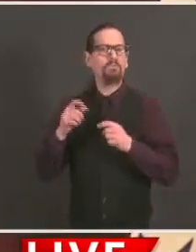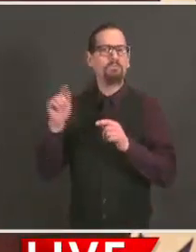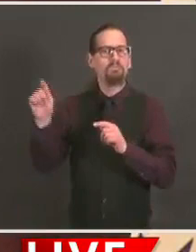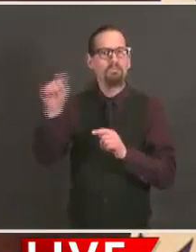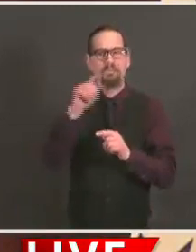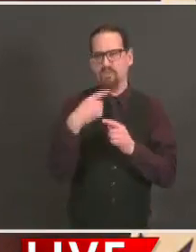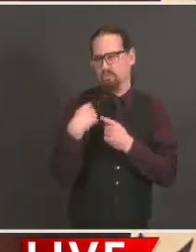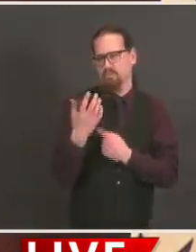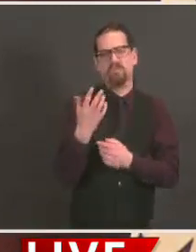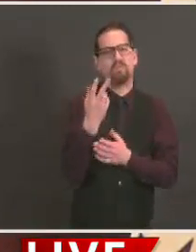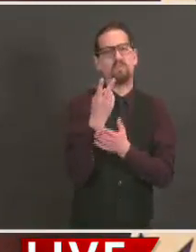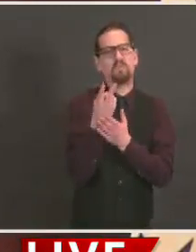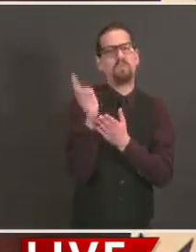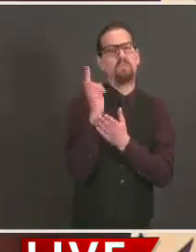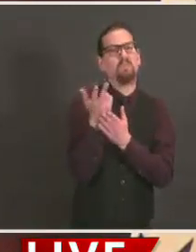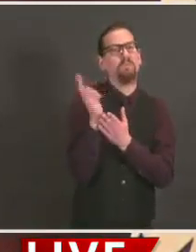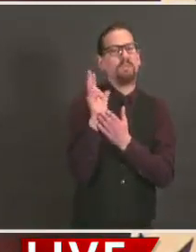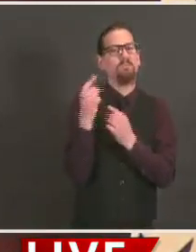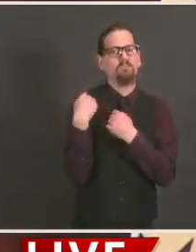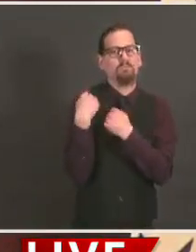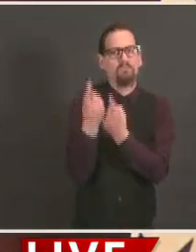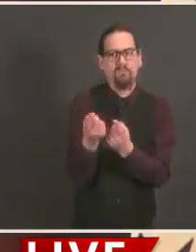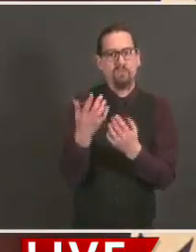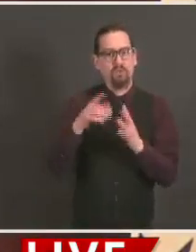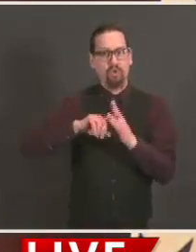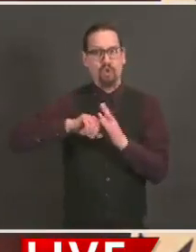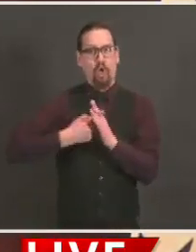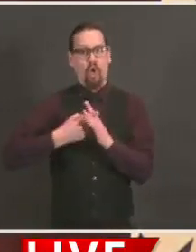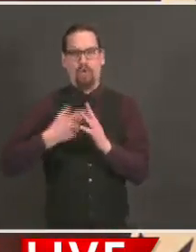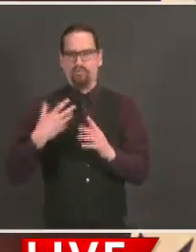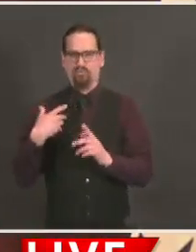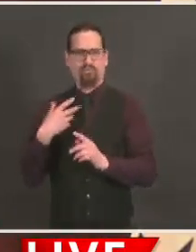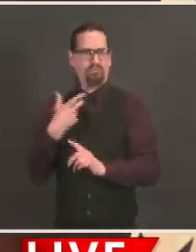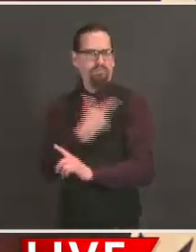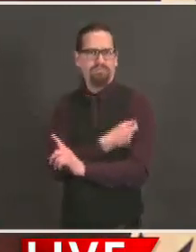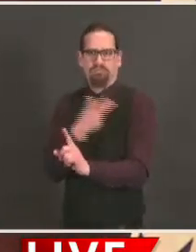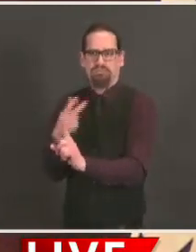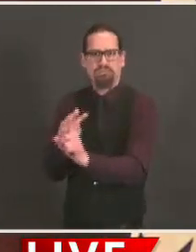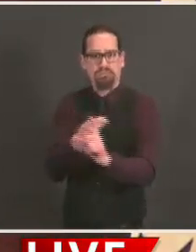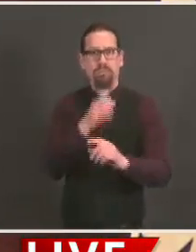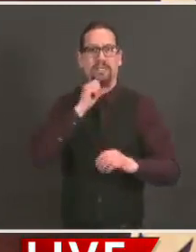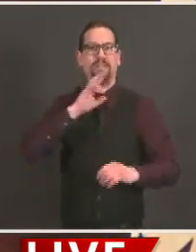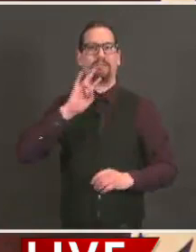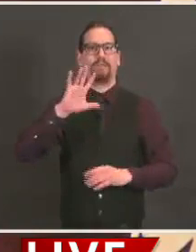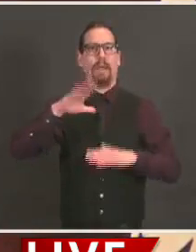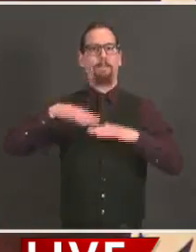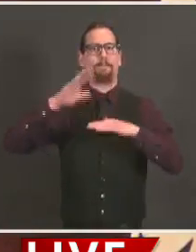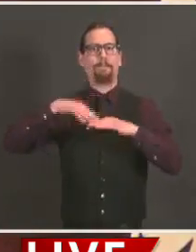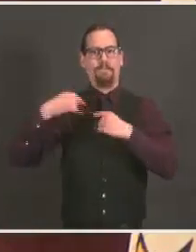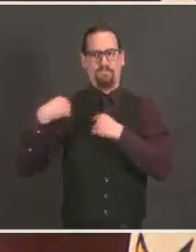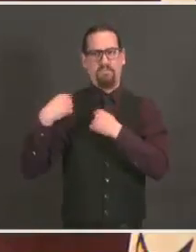now, we've been doing it for weeks. We're now continuing to